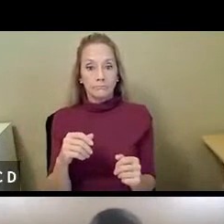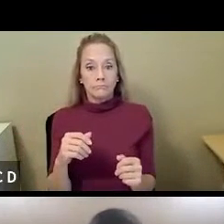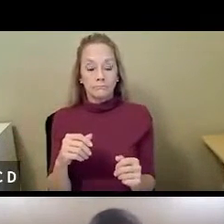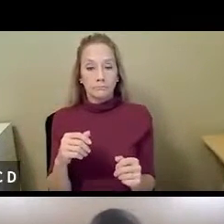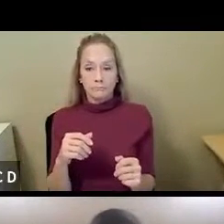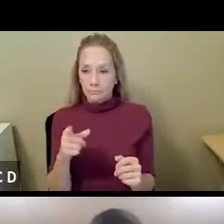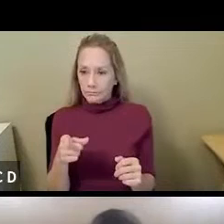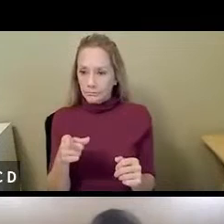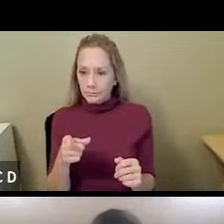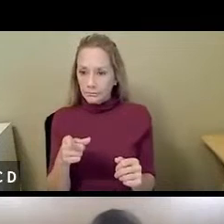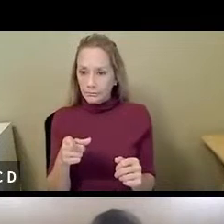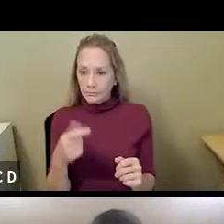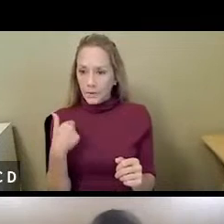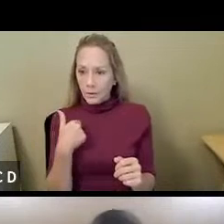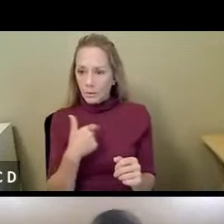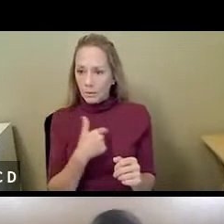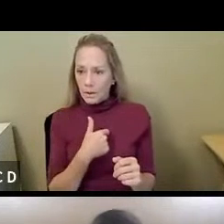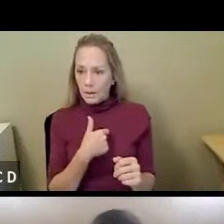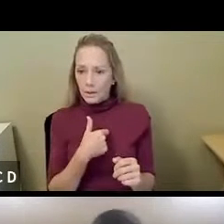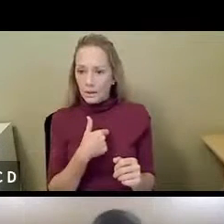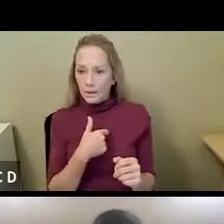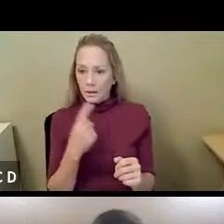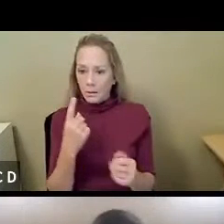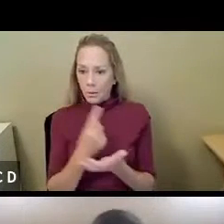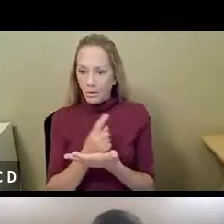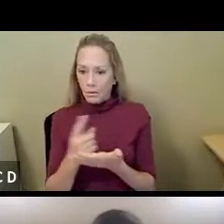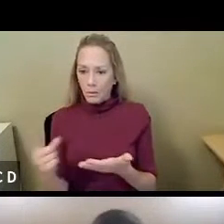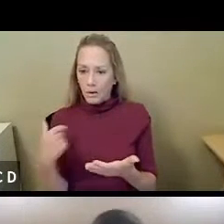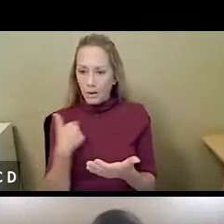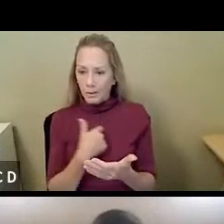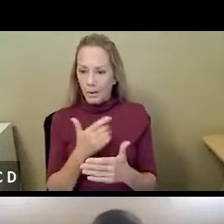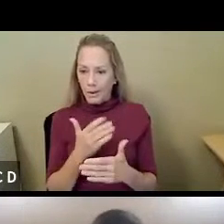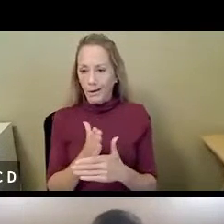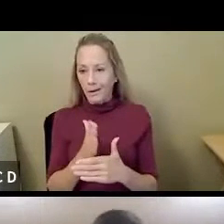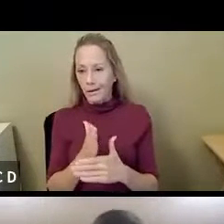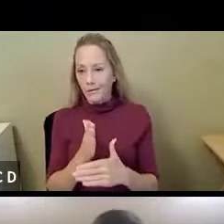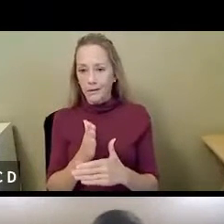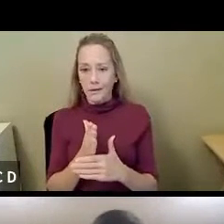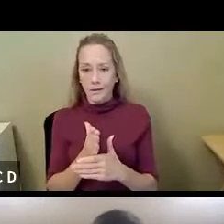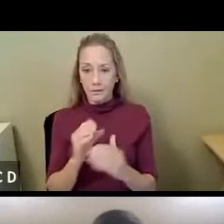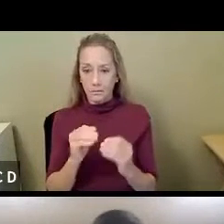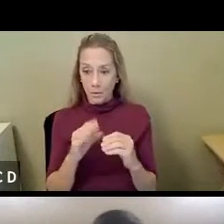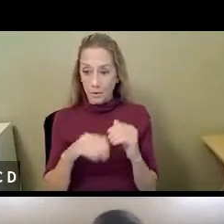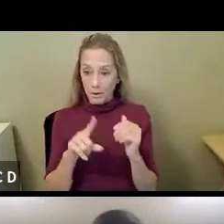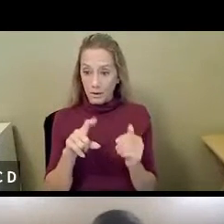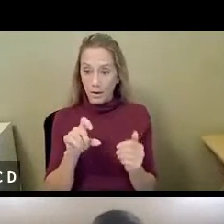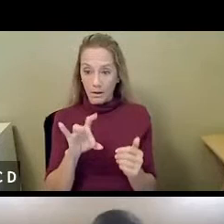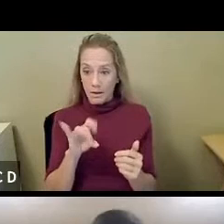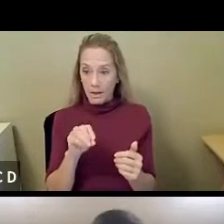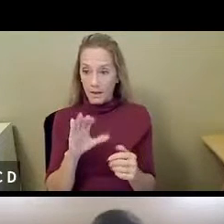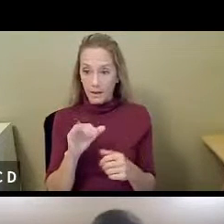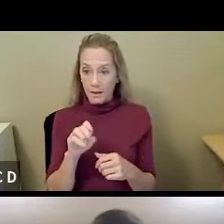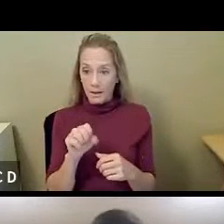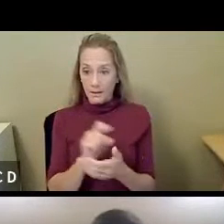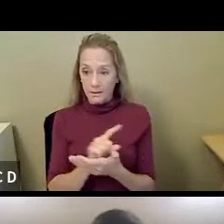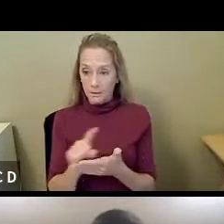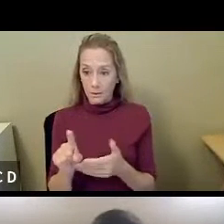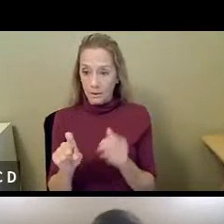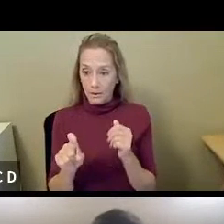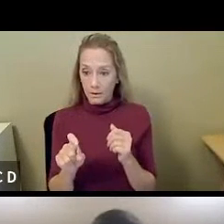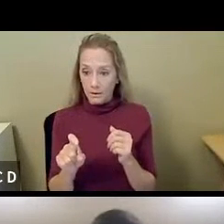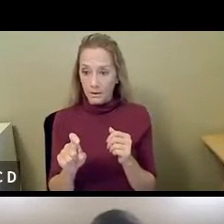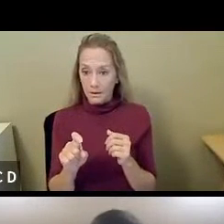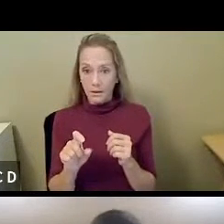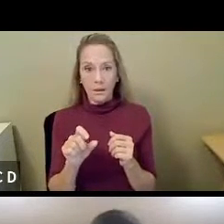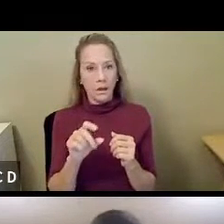have we maybe 1 week we averaged more than 180 cases a day? I mean, I think we've